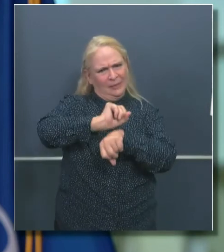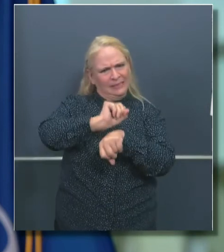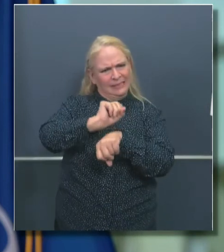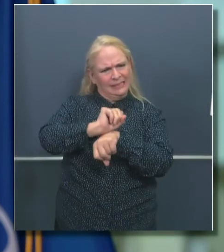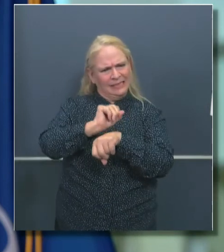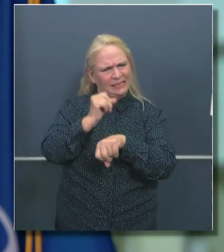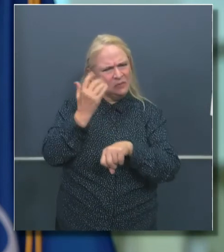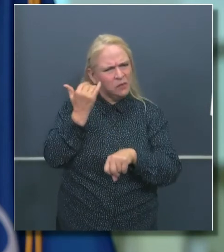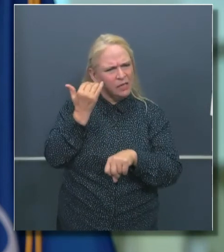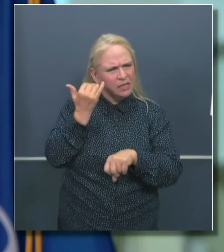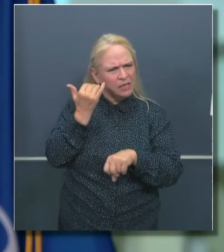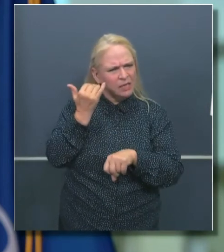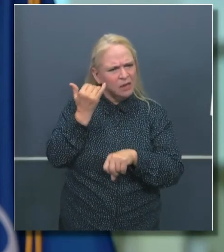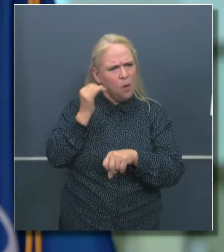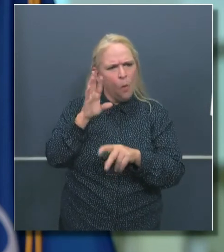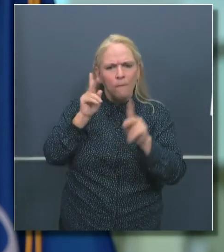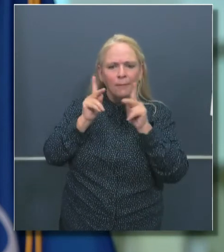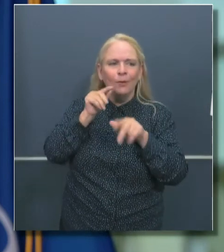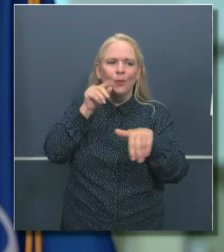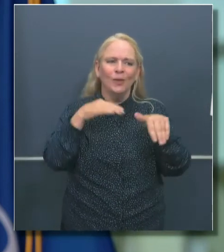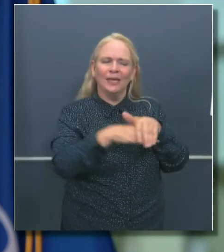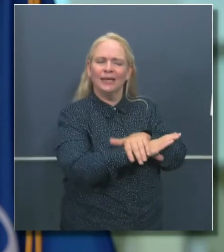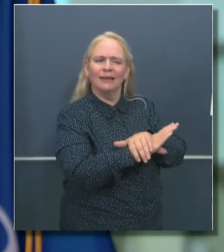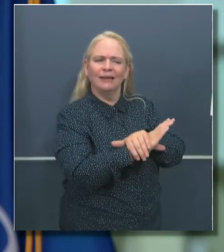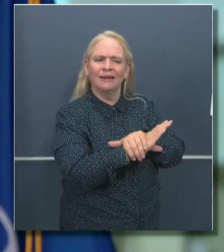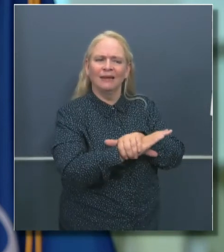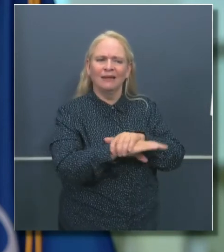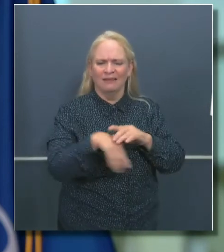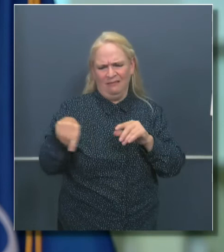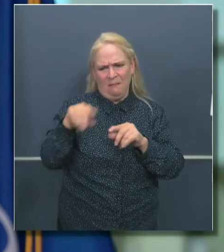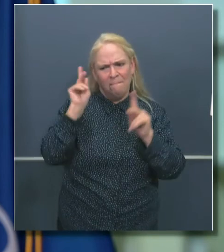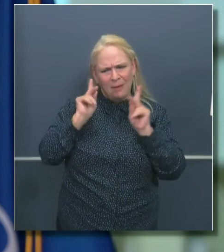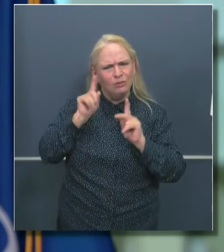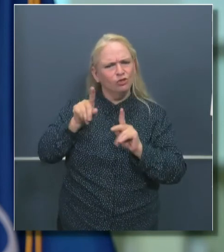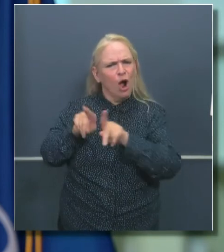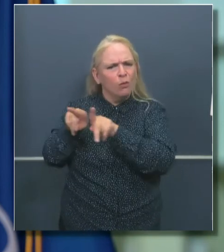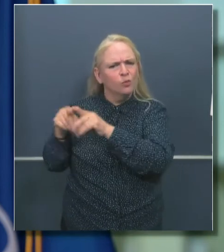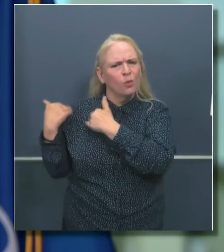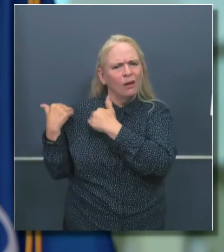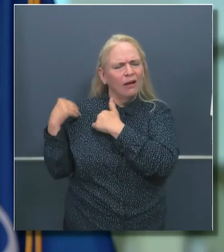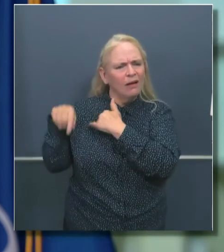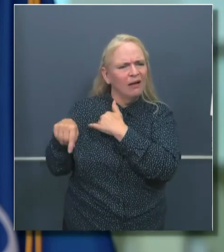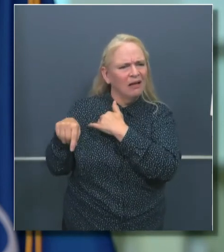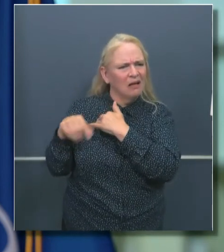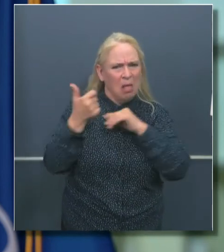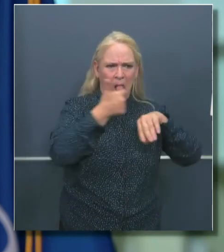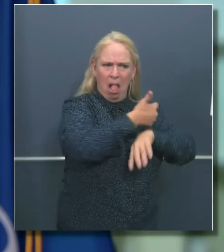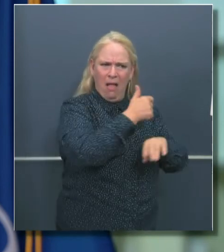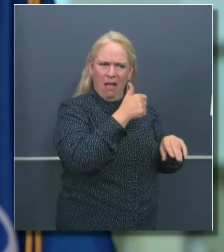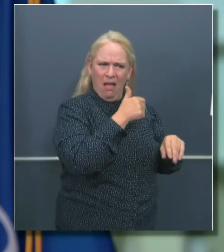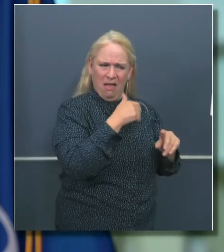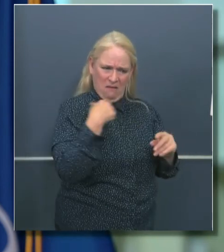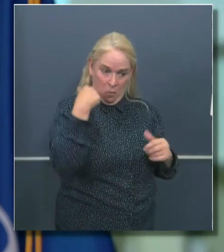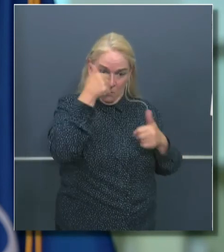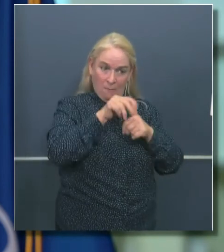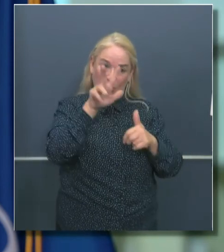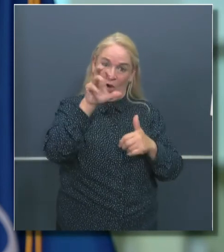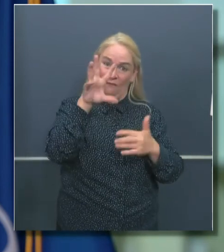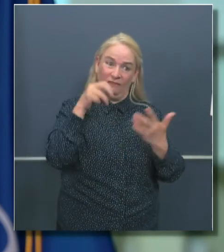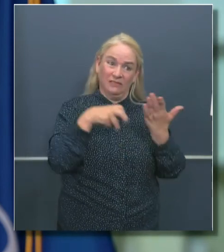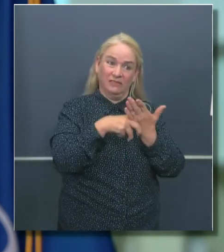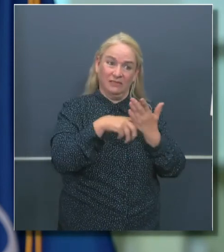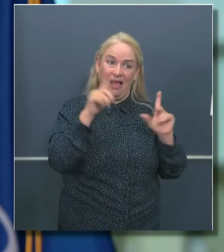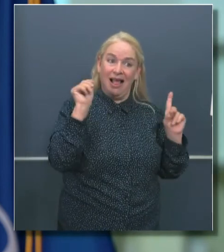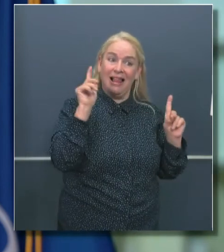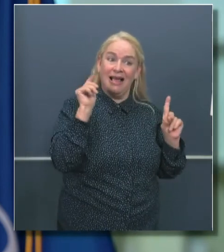least in the West Hollywood area, they're going to issue tickets, $300, I think, for the first offense. So why not make that a mandate that if